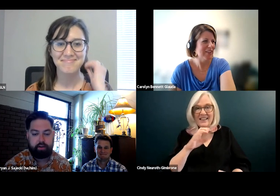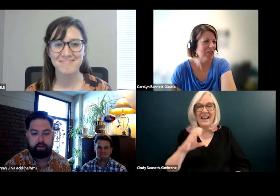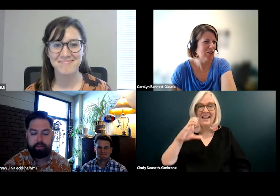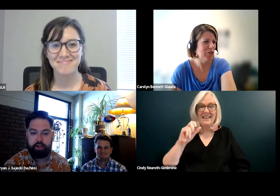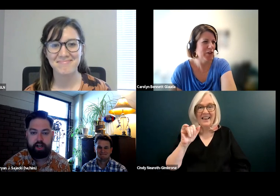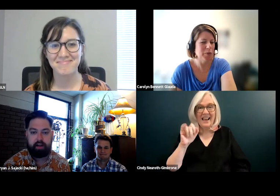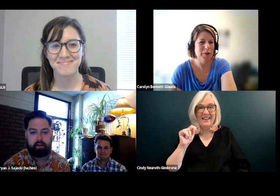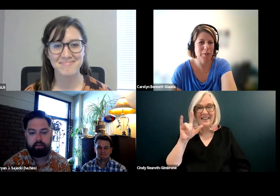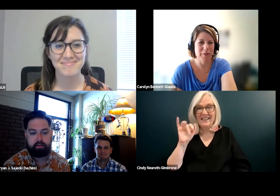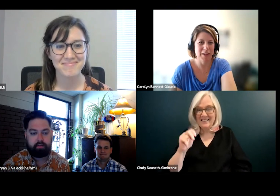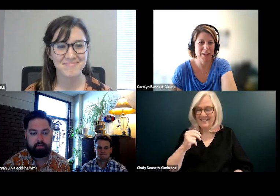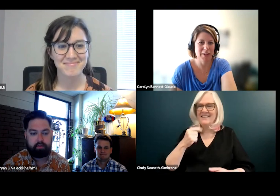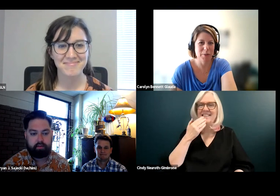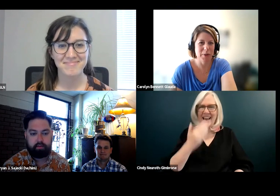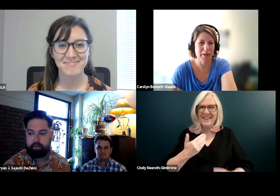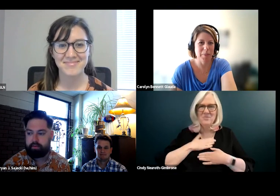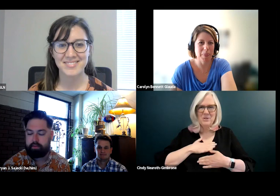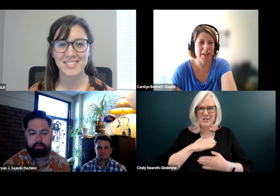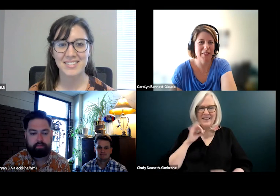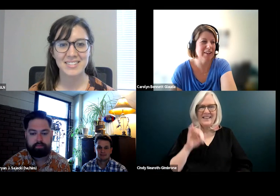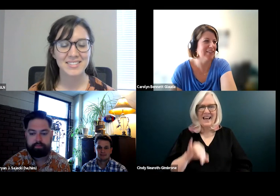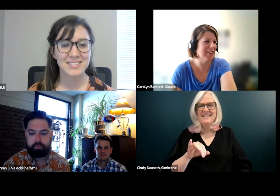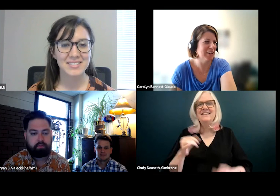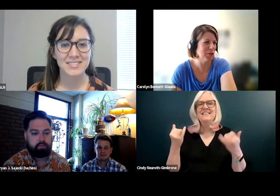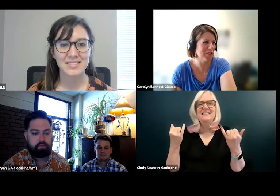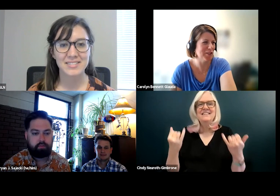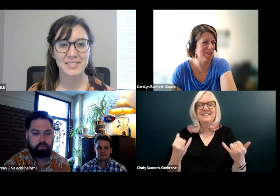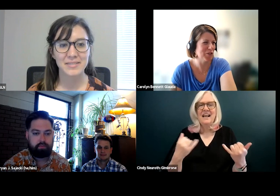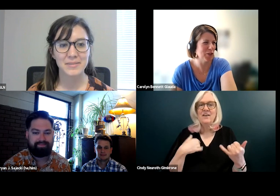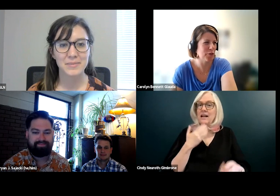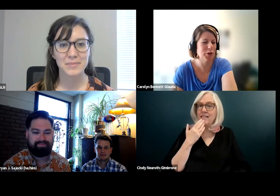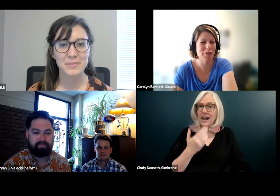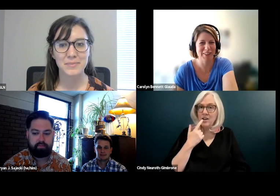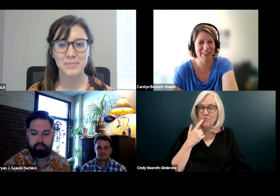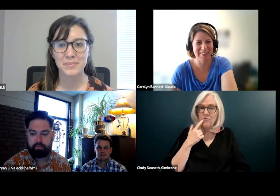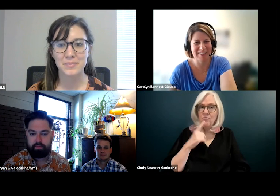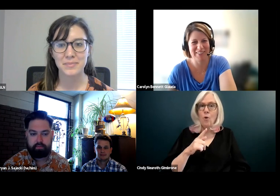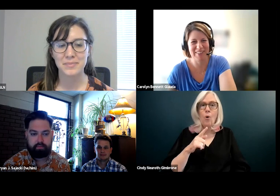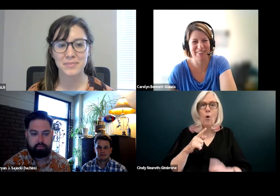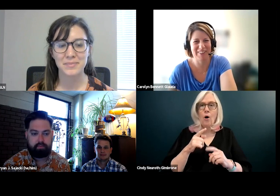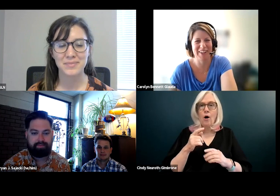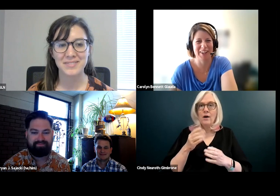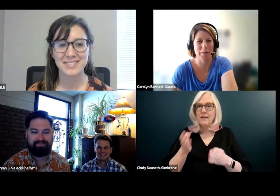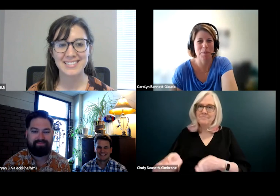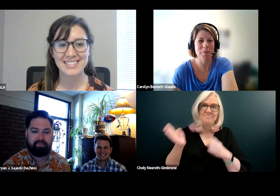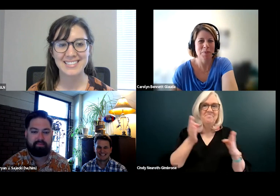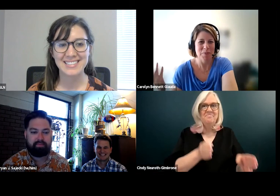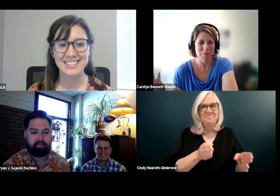much. You're Appreciate very it. welcome. Thank you. And thanks for the throw to the next session. That's